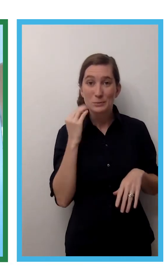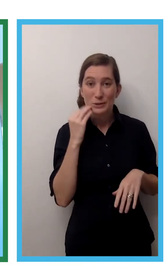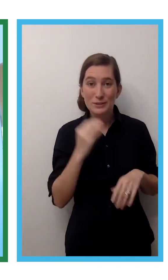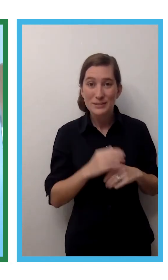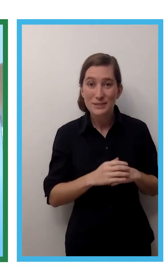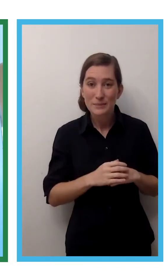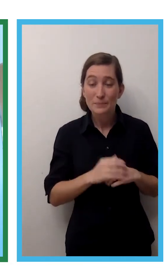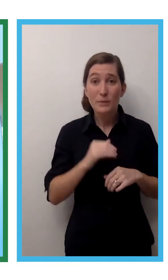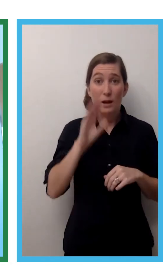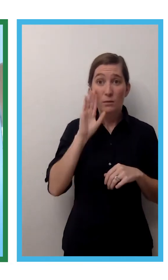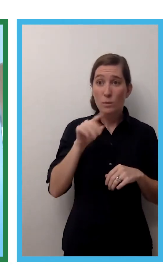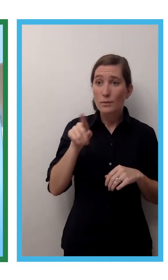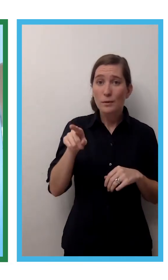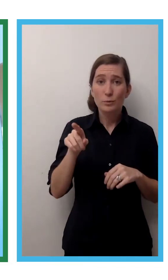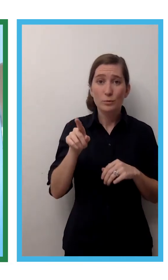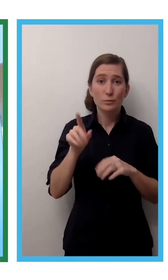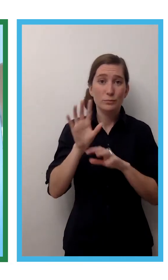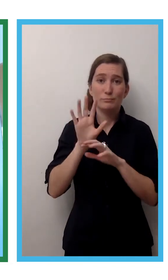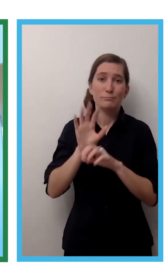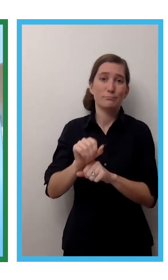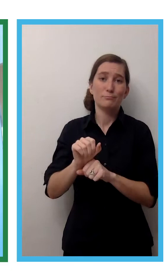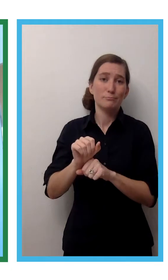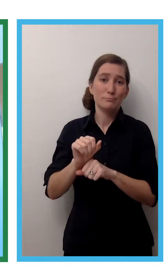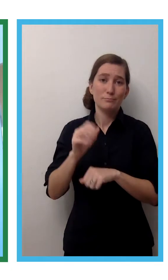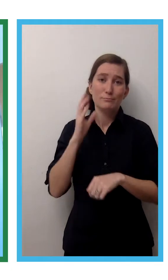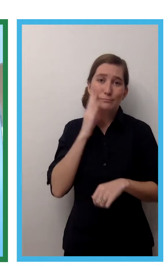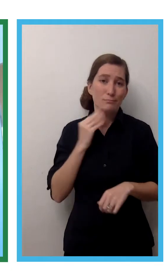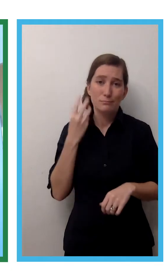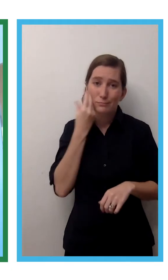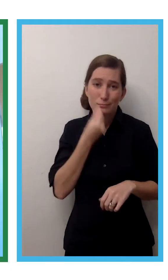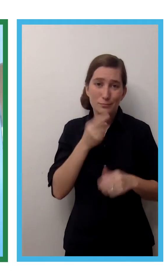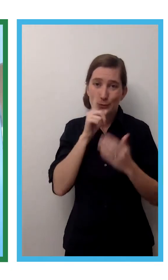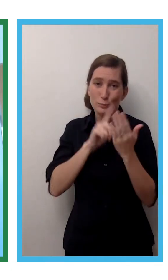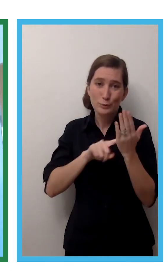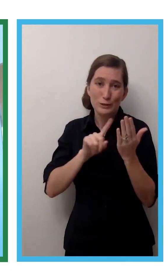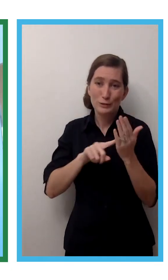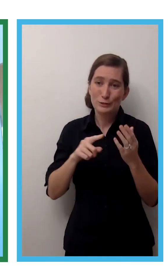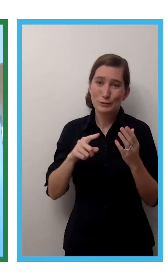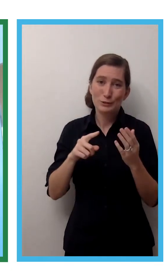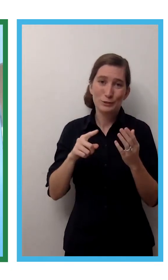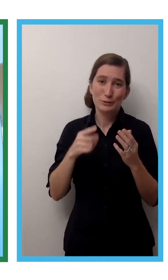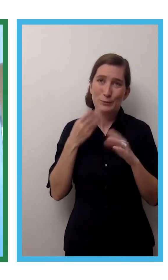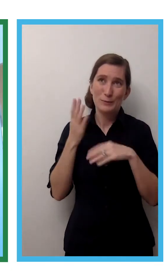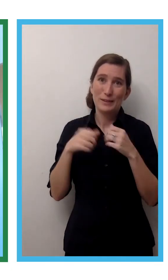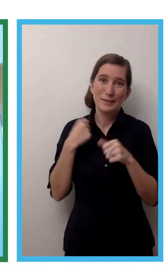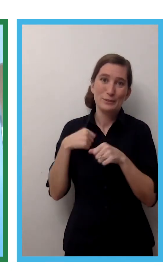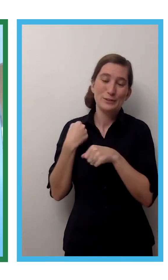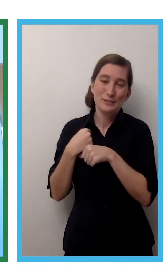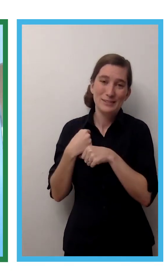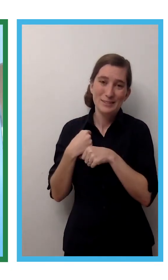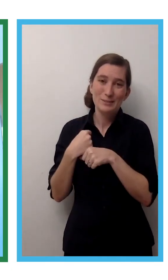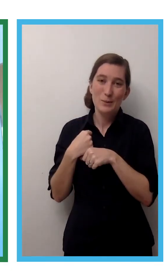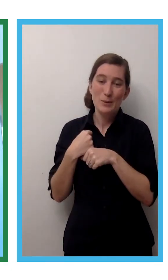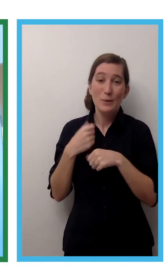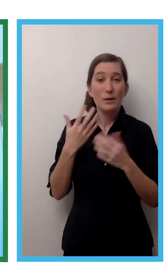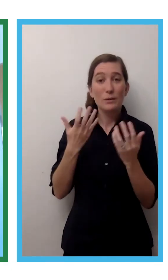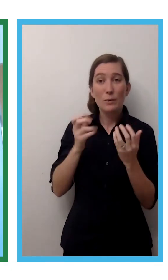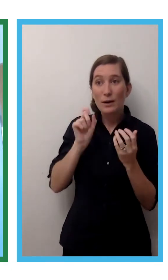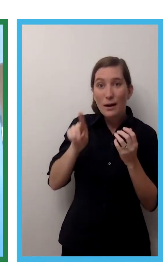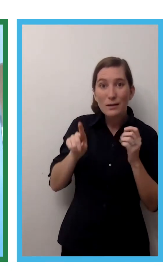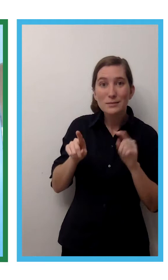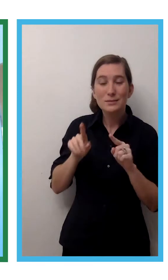the years. And so I wanted to, you know, ask you a few questions about research in